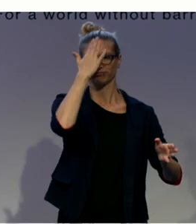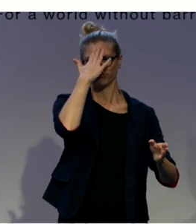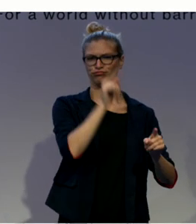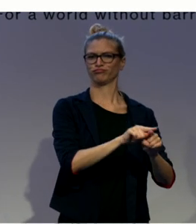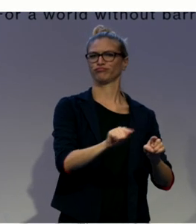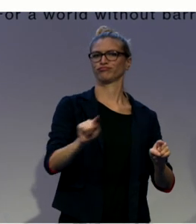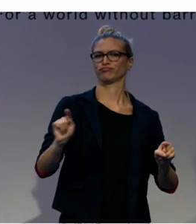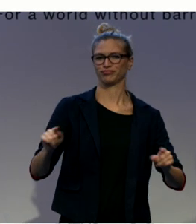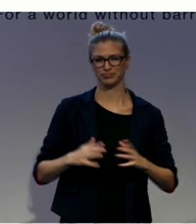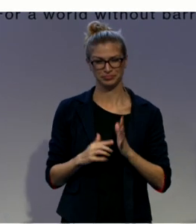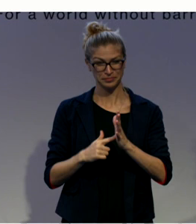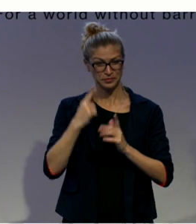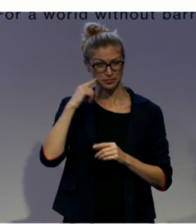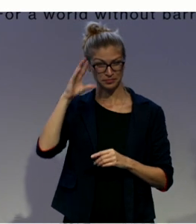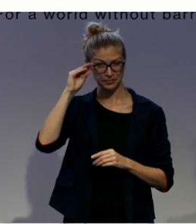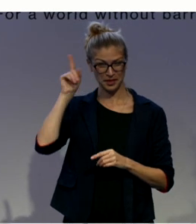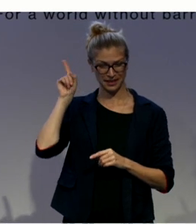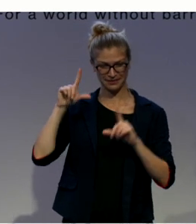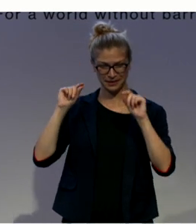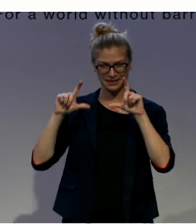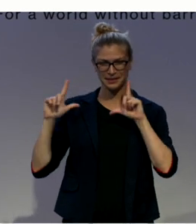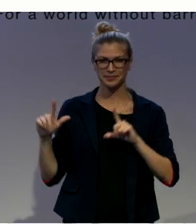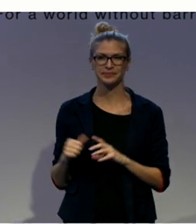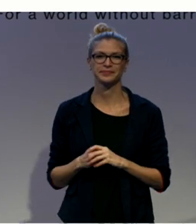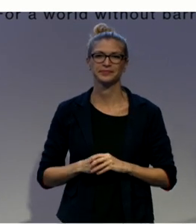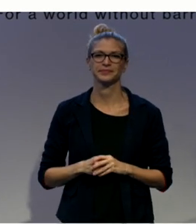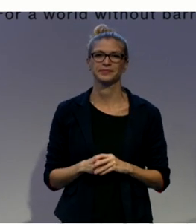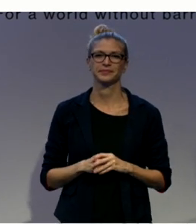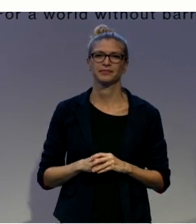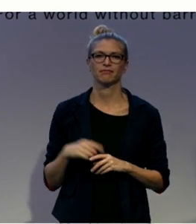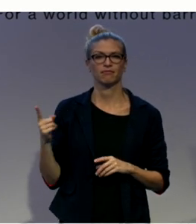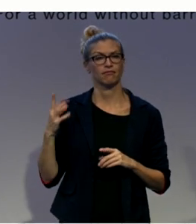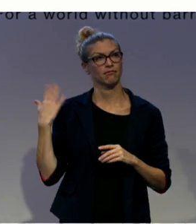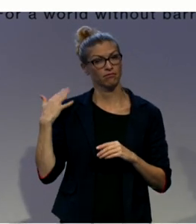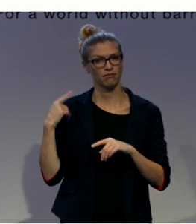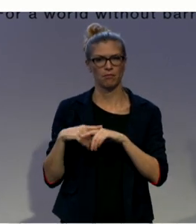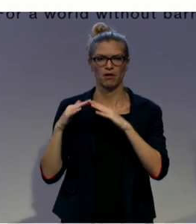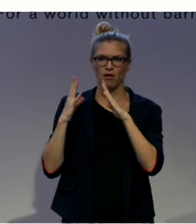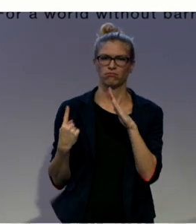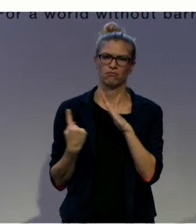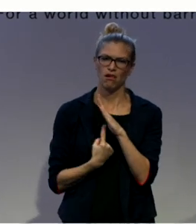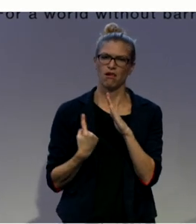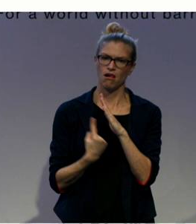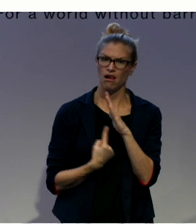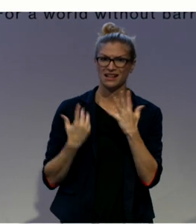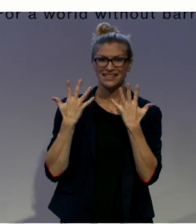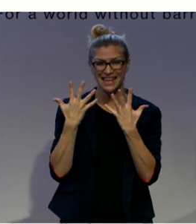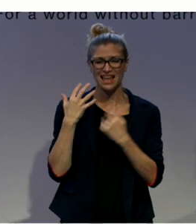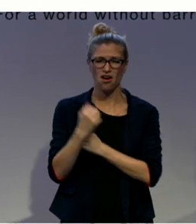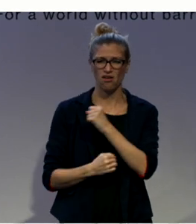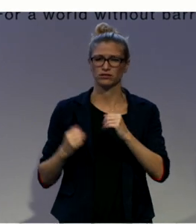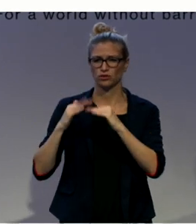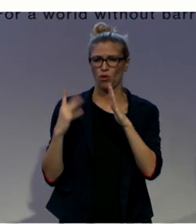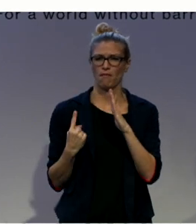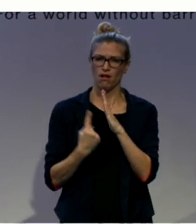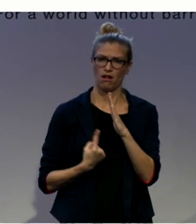locked at home, more than a decade. And we met him in 2009. And now he becomes